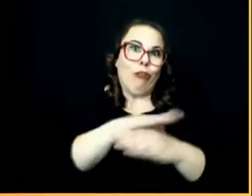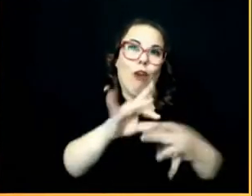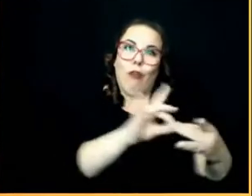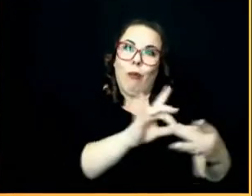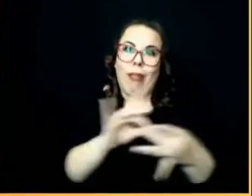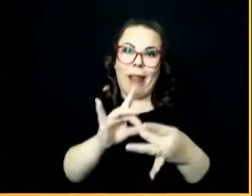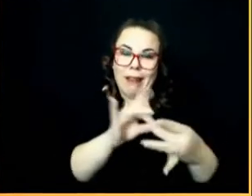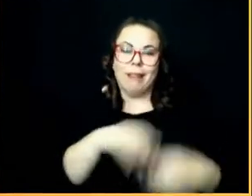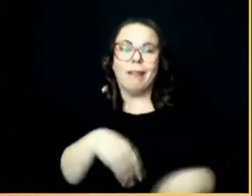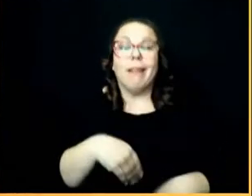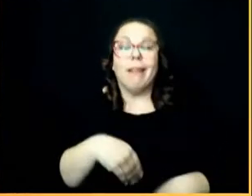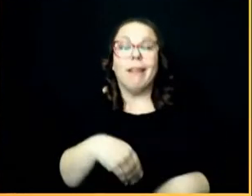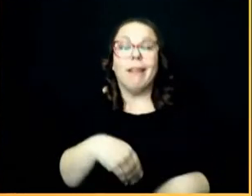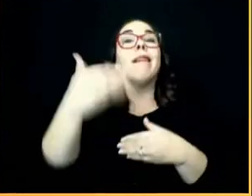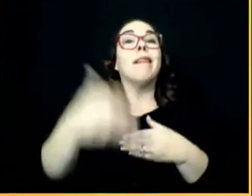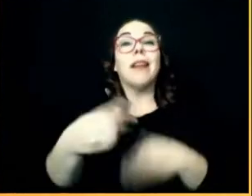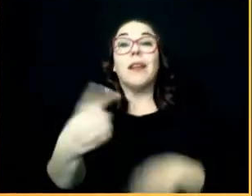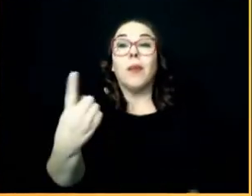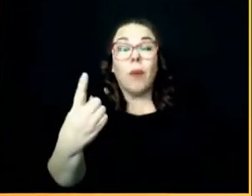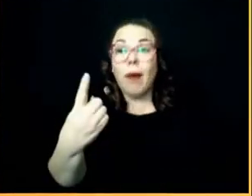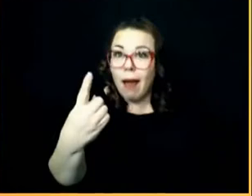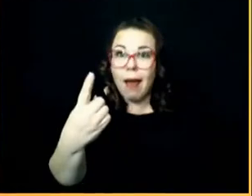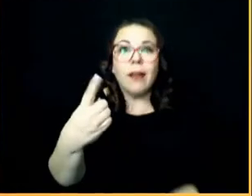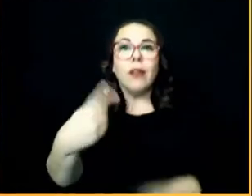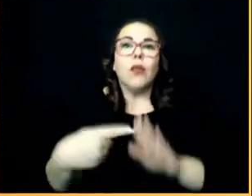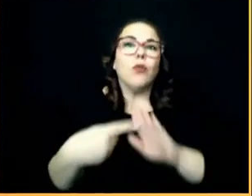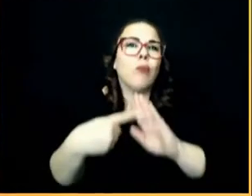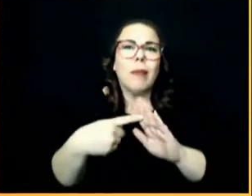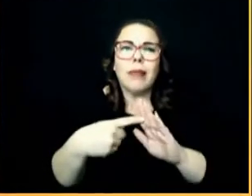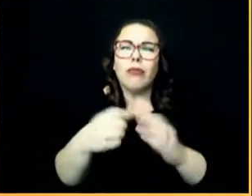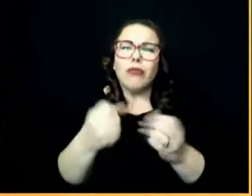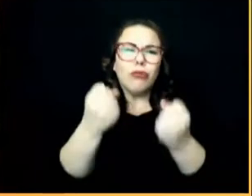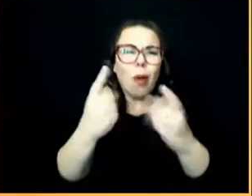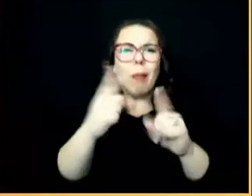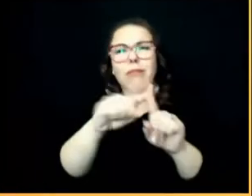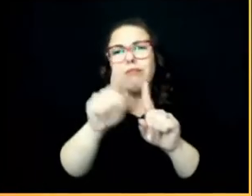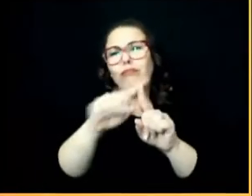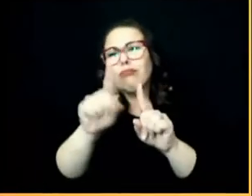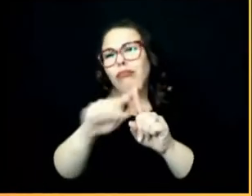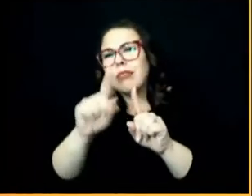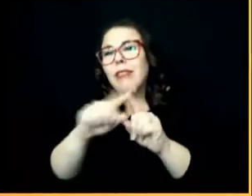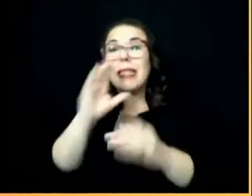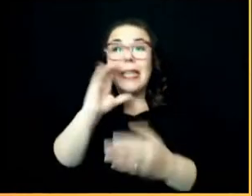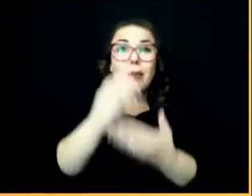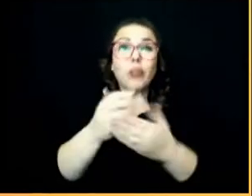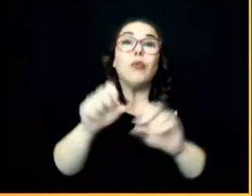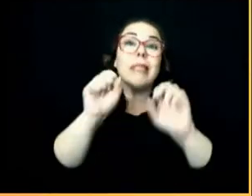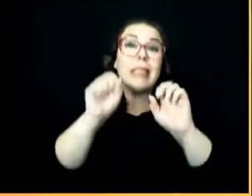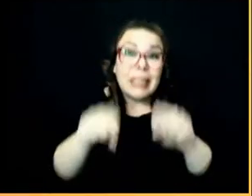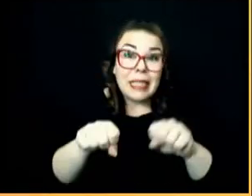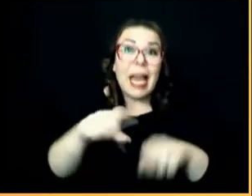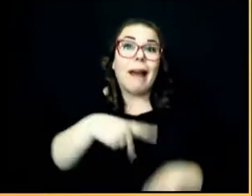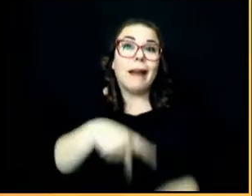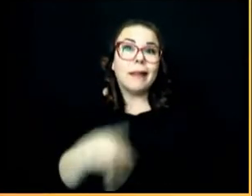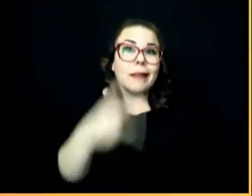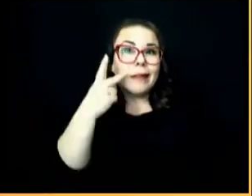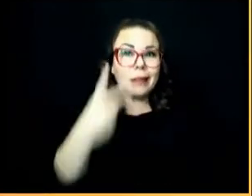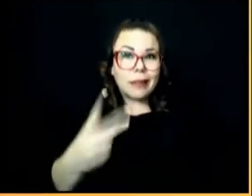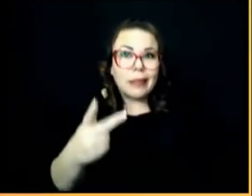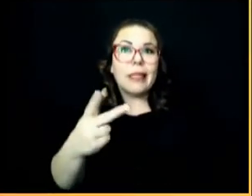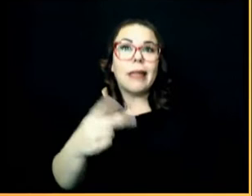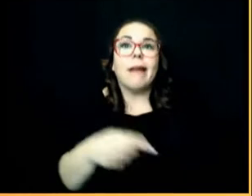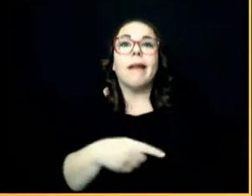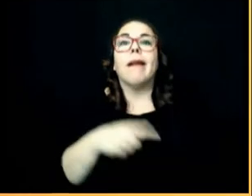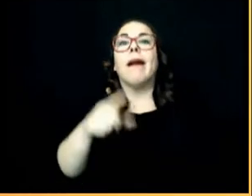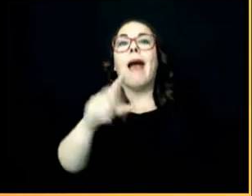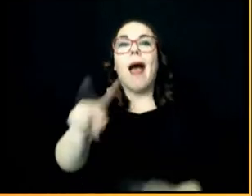the thousands and thousands and thousands of images that you can go online to see today, hashtag Trans Awareness Week or Trans